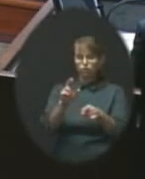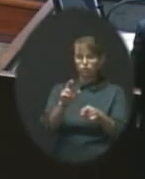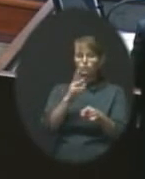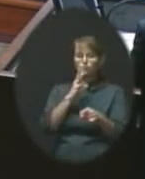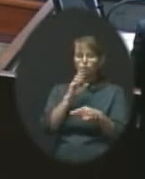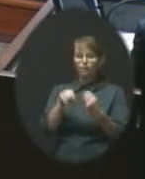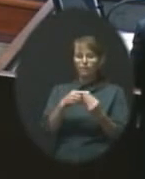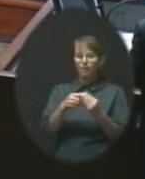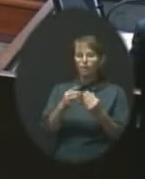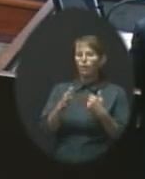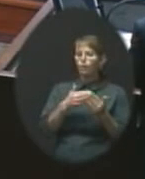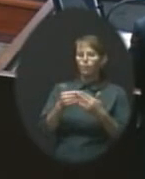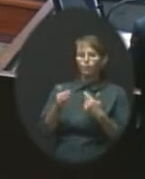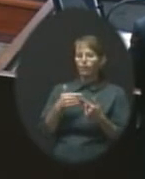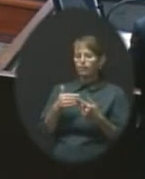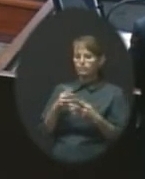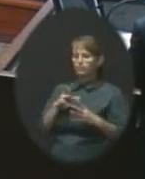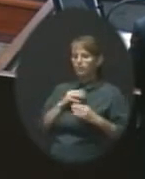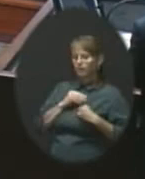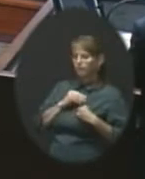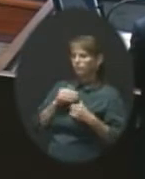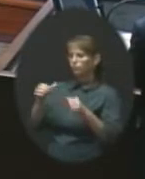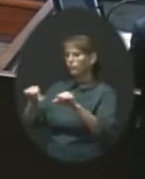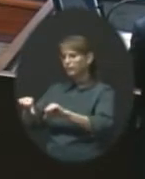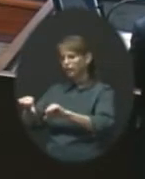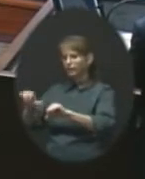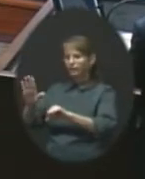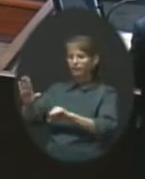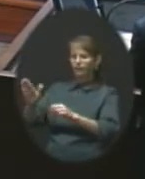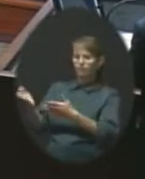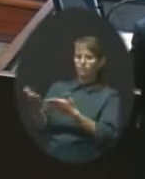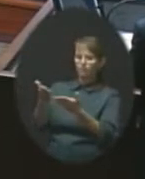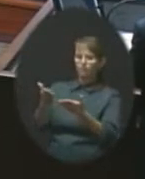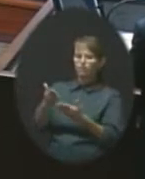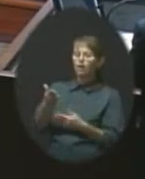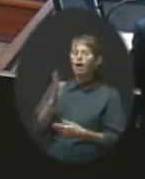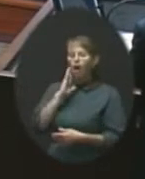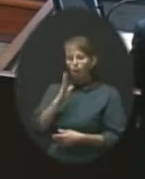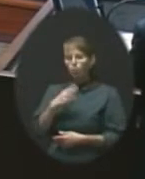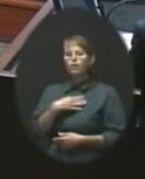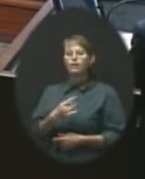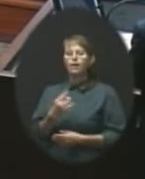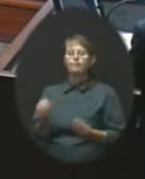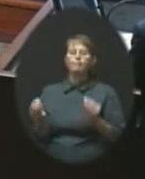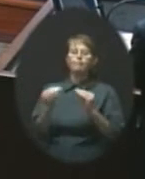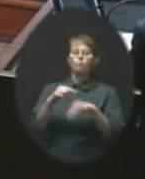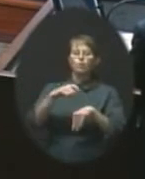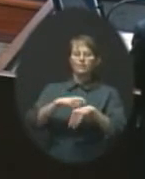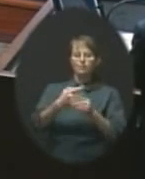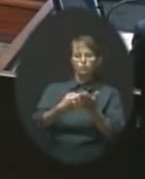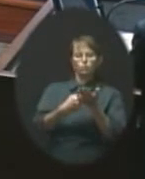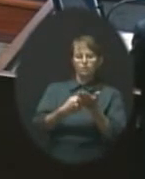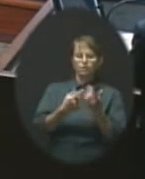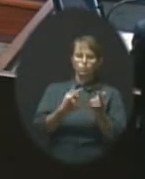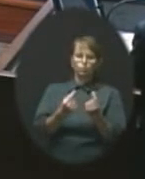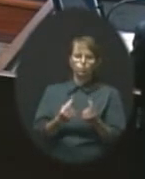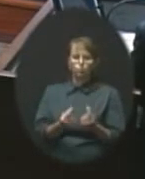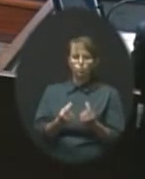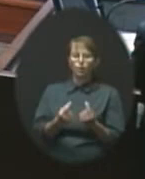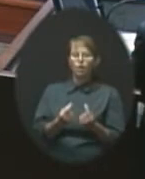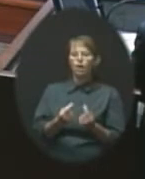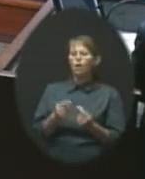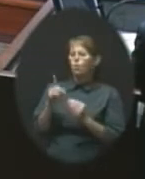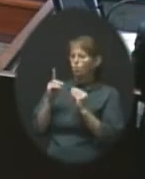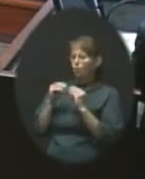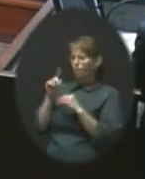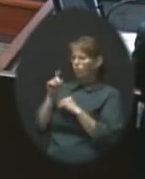whether we're accepting or rejecting, I would like just a little bit more time, but I like what you have brought forward. I guess one question I would have, and you did